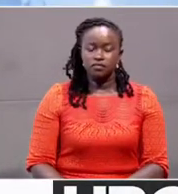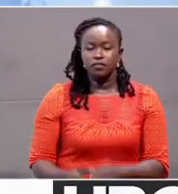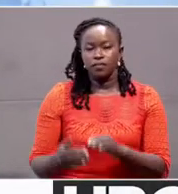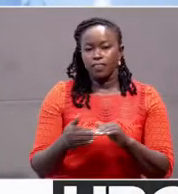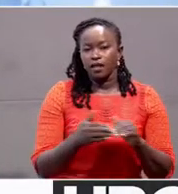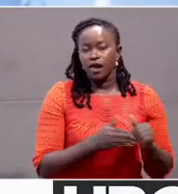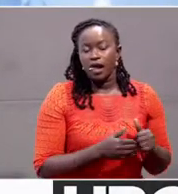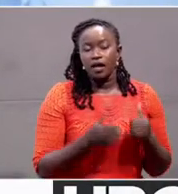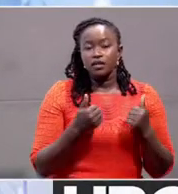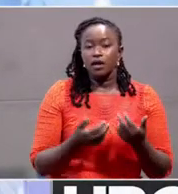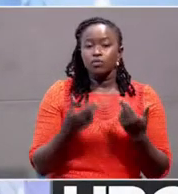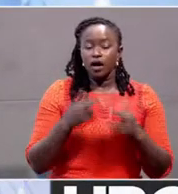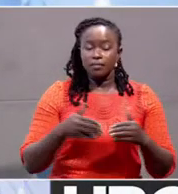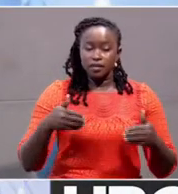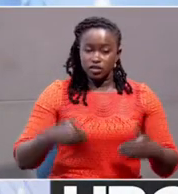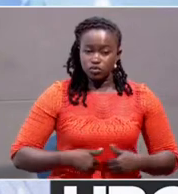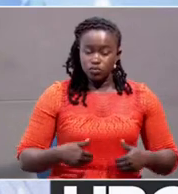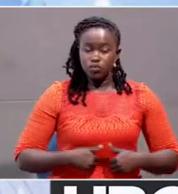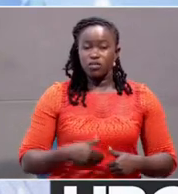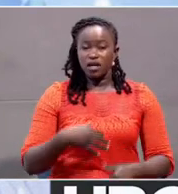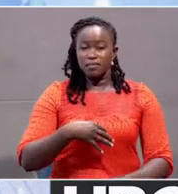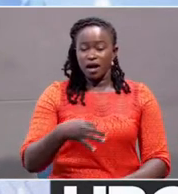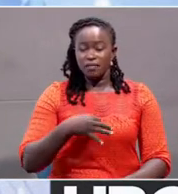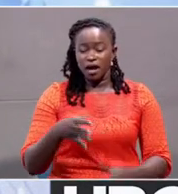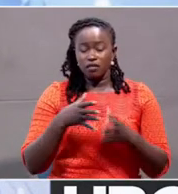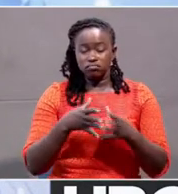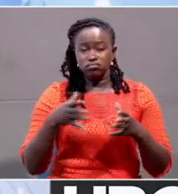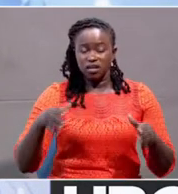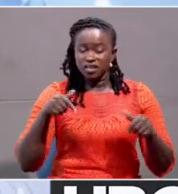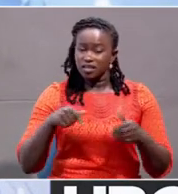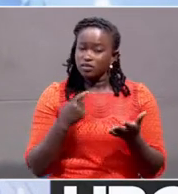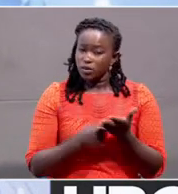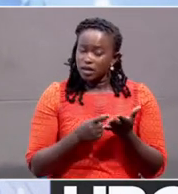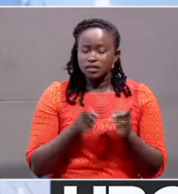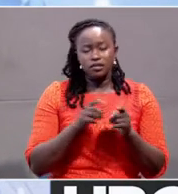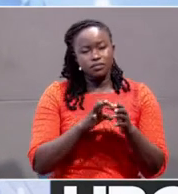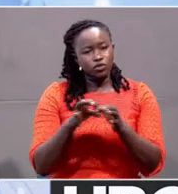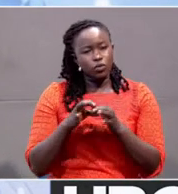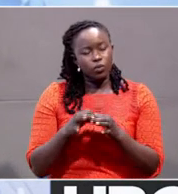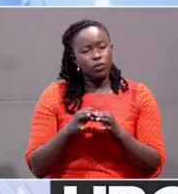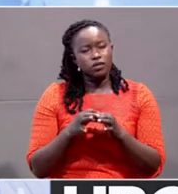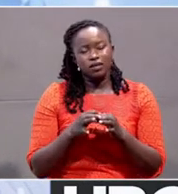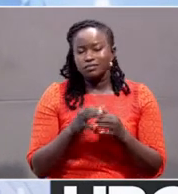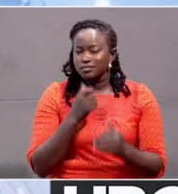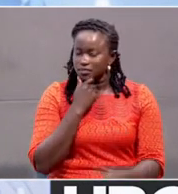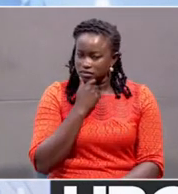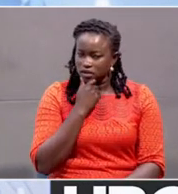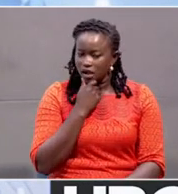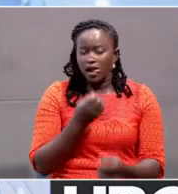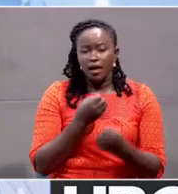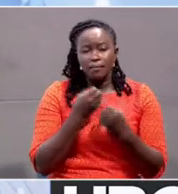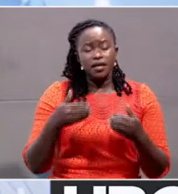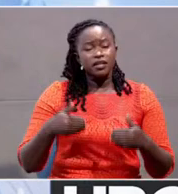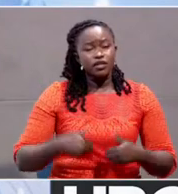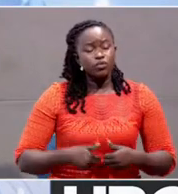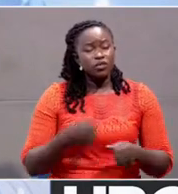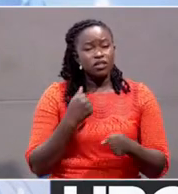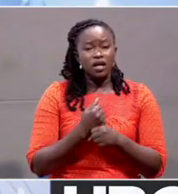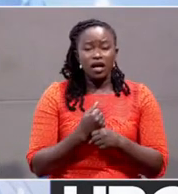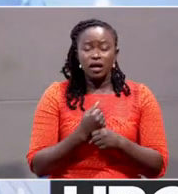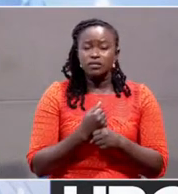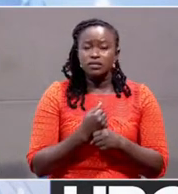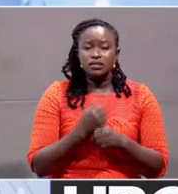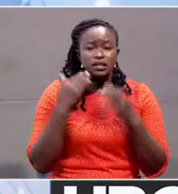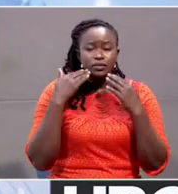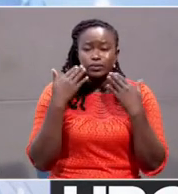The growing numbers of teenage pregnancies in Uganda are shocking stakeholders, with now many adolescent girls in disarray about where